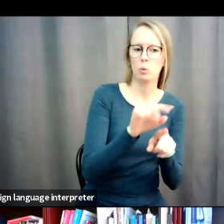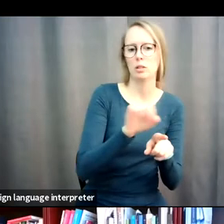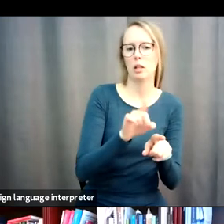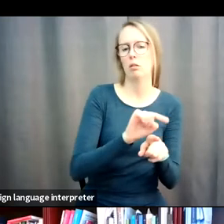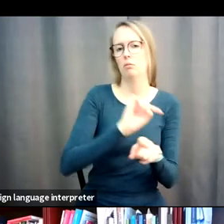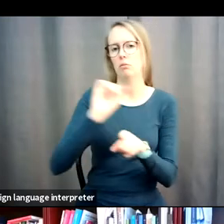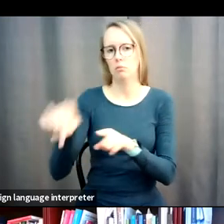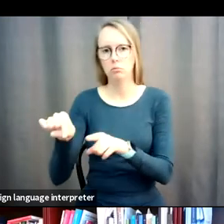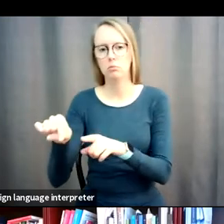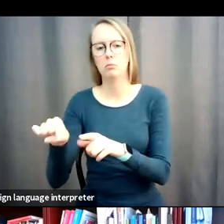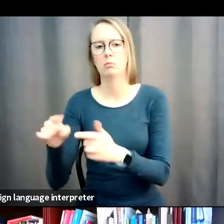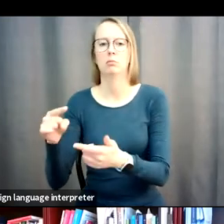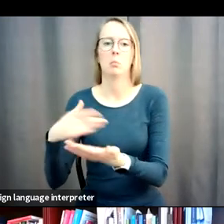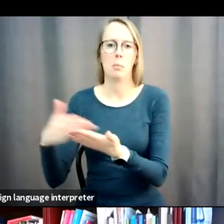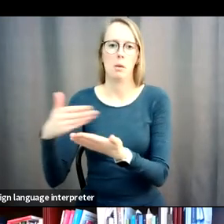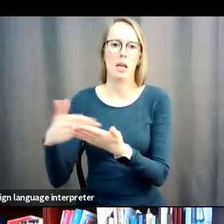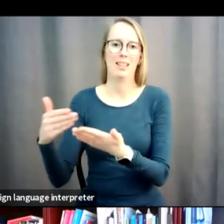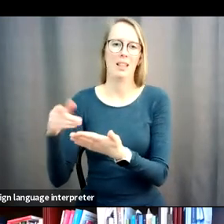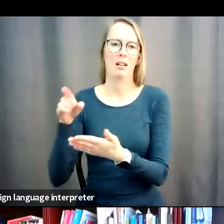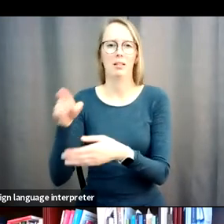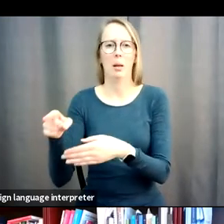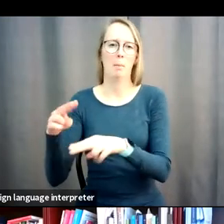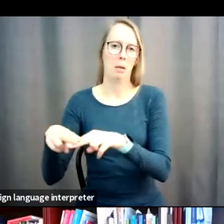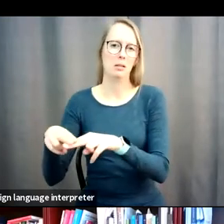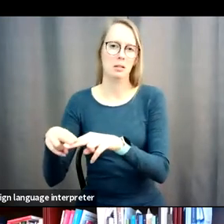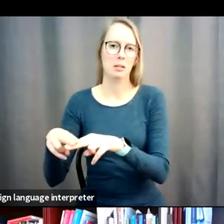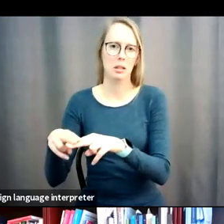the child's views to the body that's going to